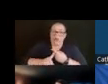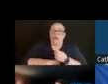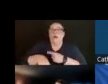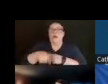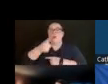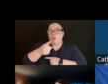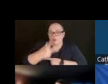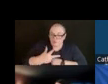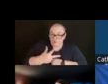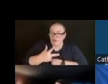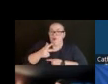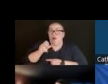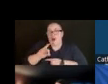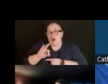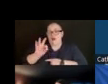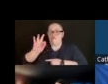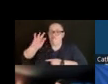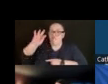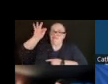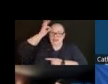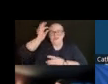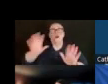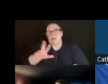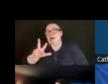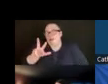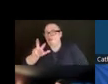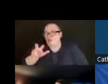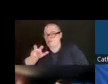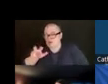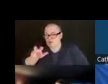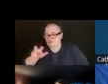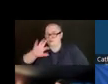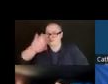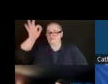$20, which is about $300, give or take.